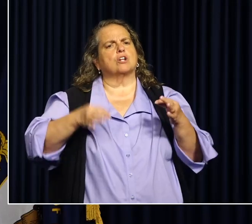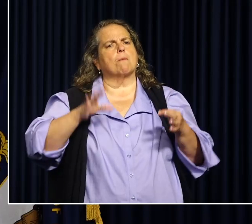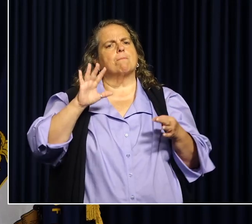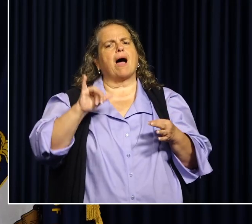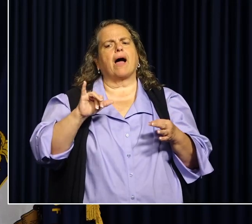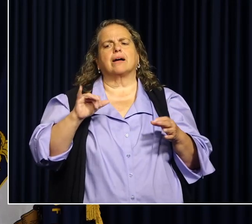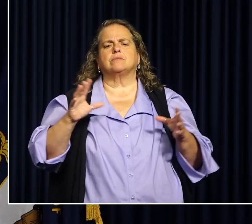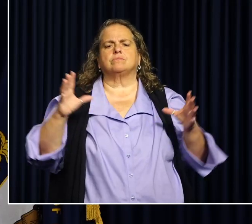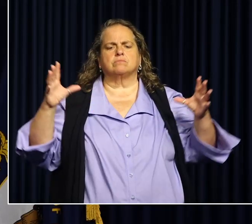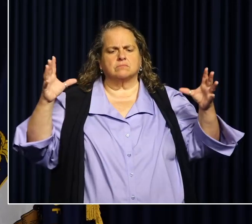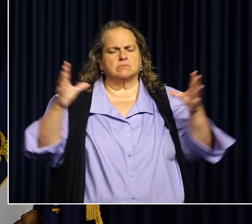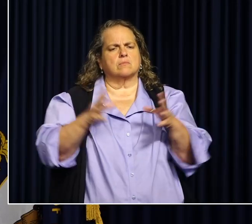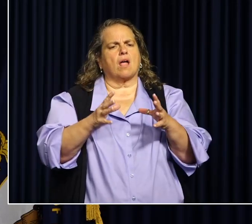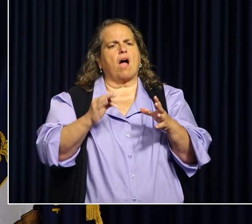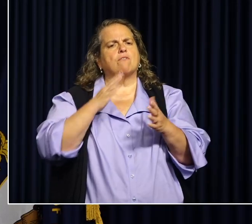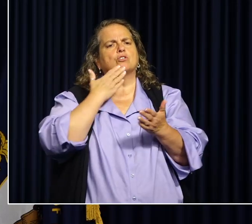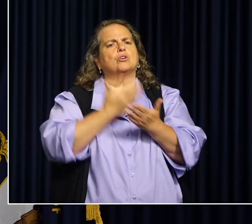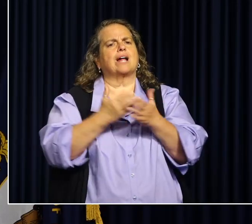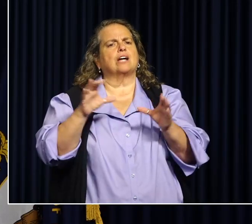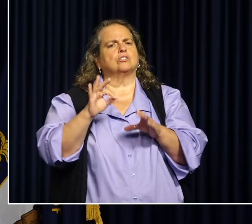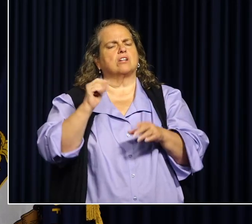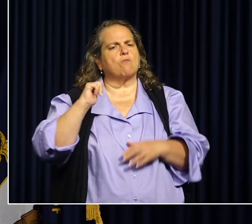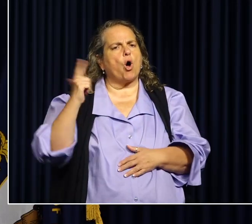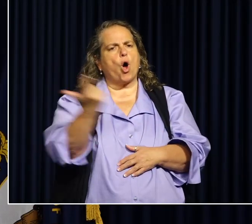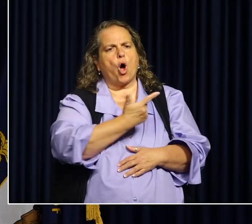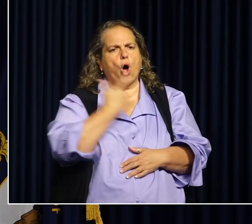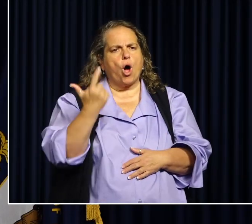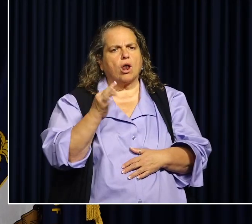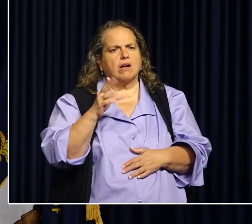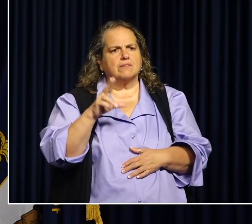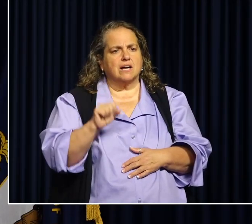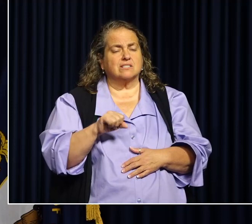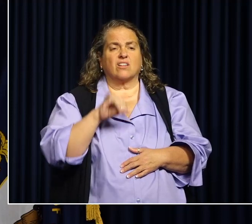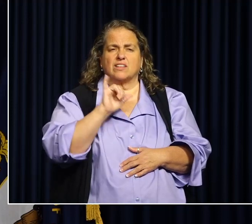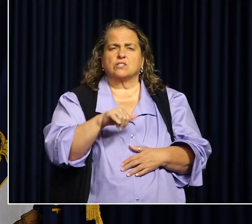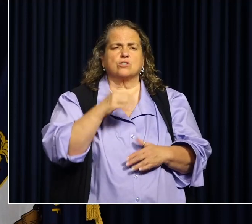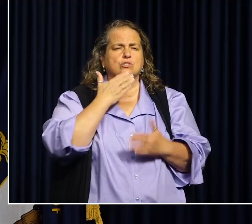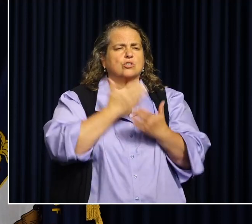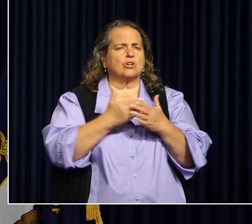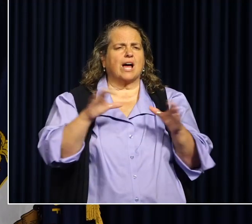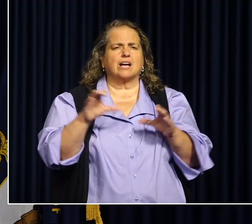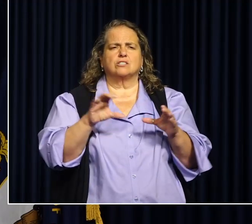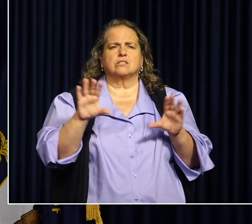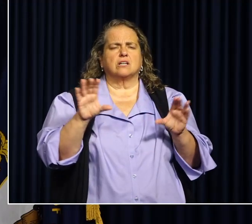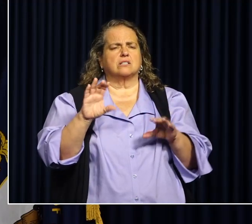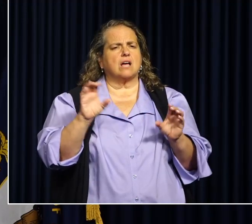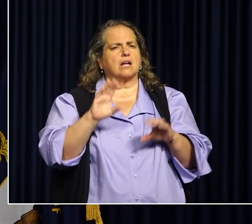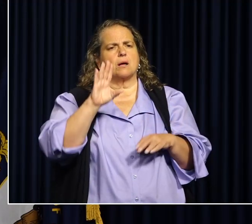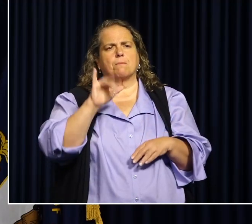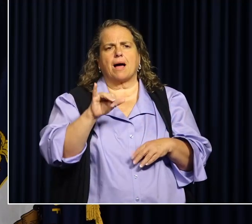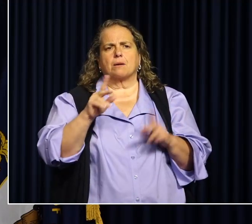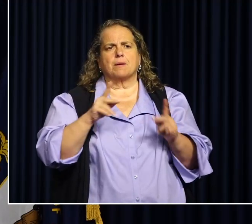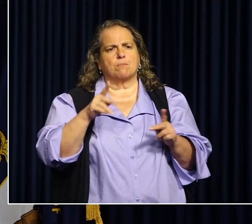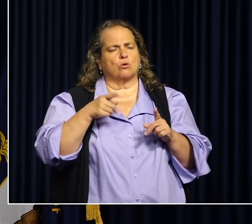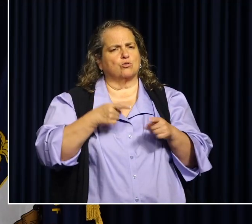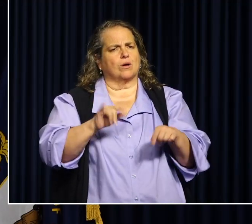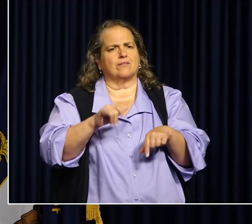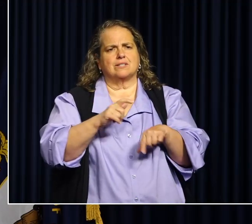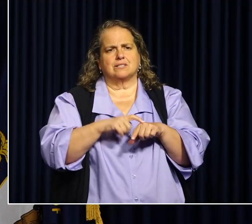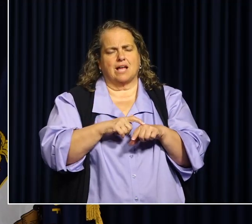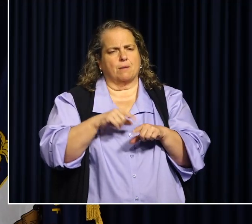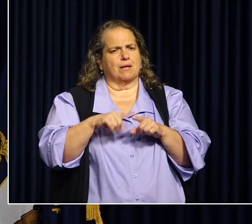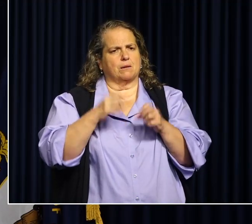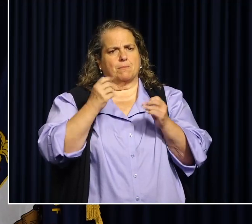are really good actions being done by folks during this period in a number of our